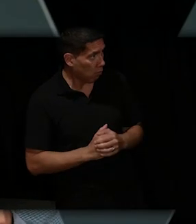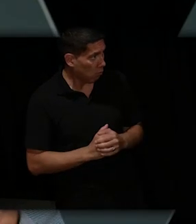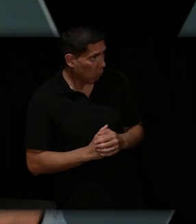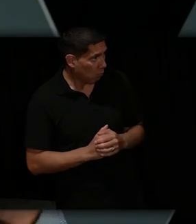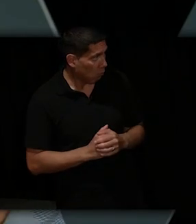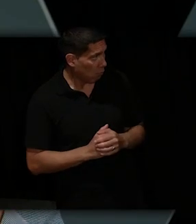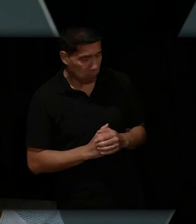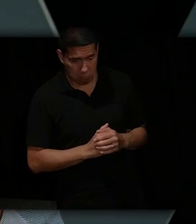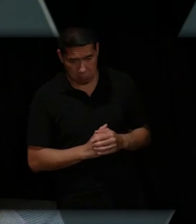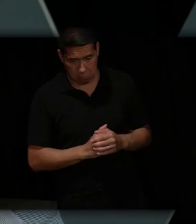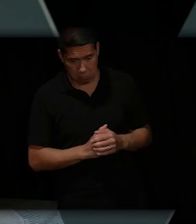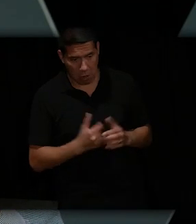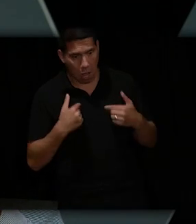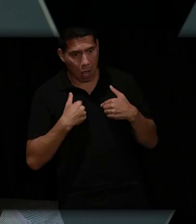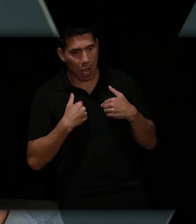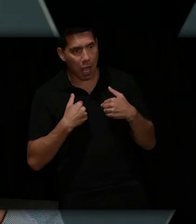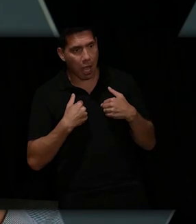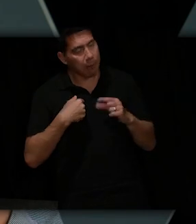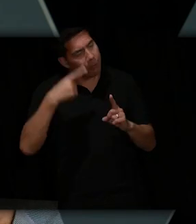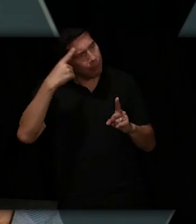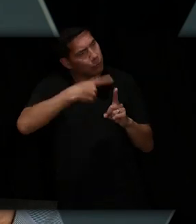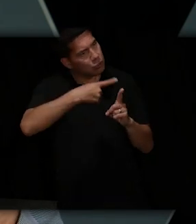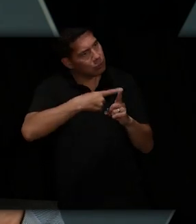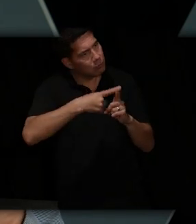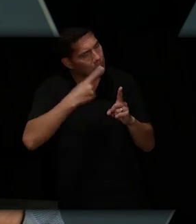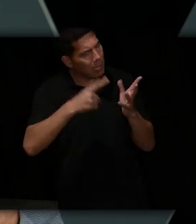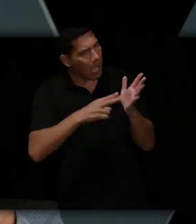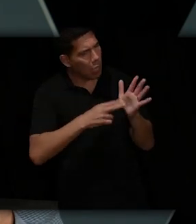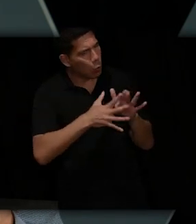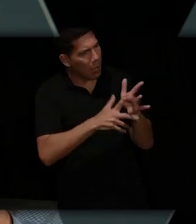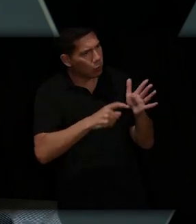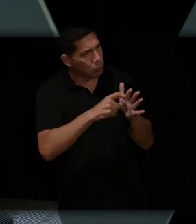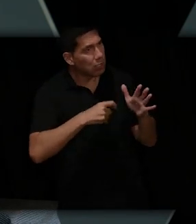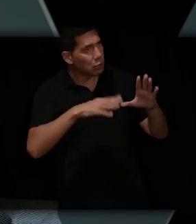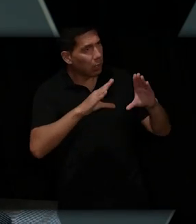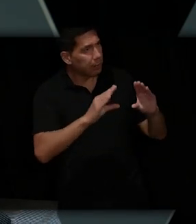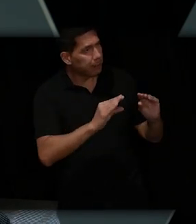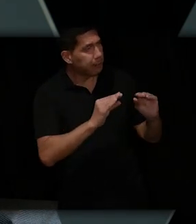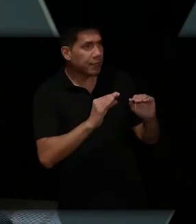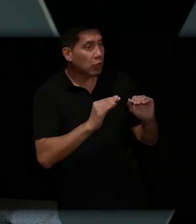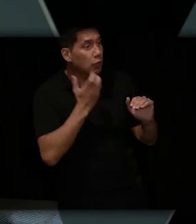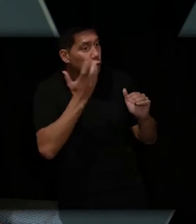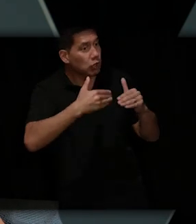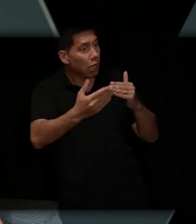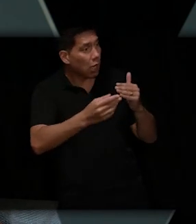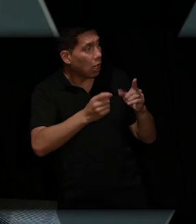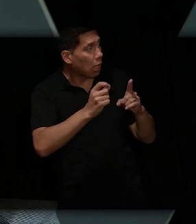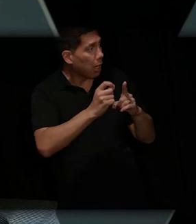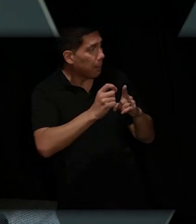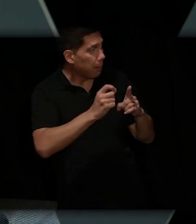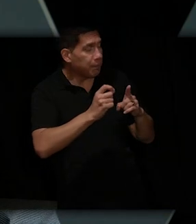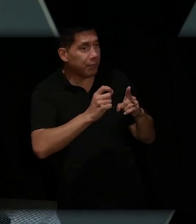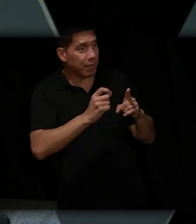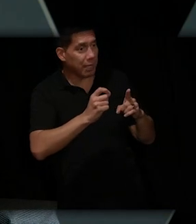I am sort of optimistic that it can be unwound in the sense that future politicians won't be able to get away with the things